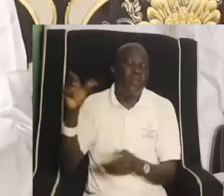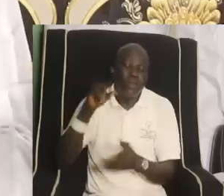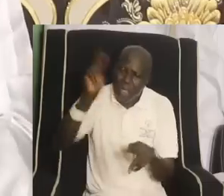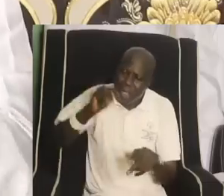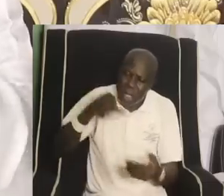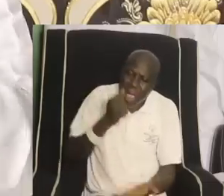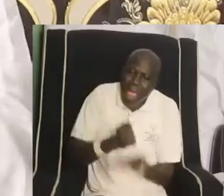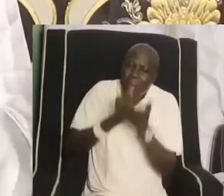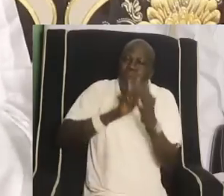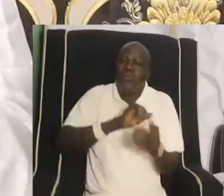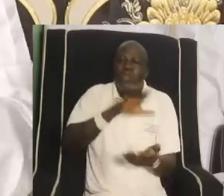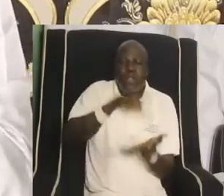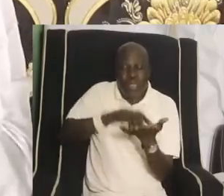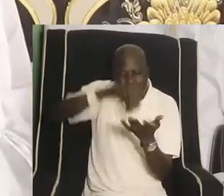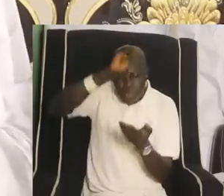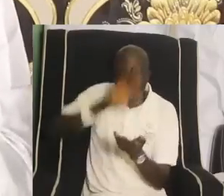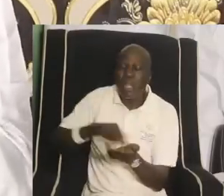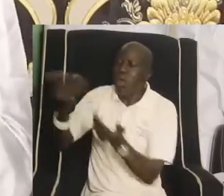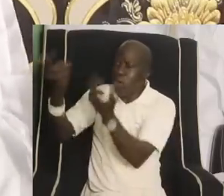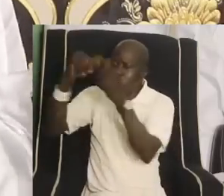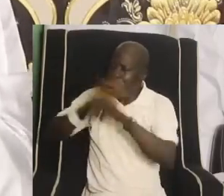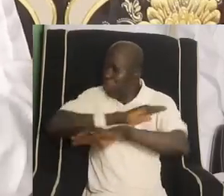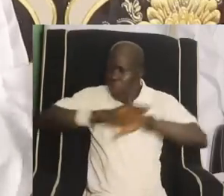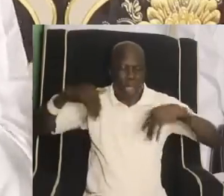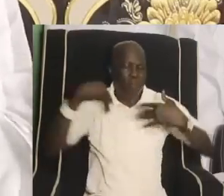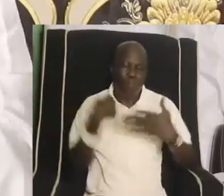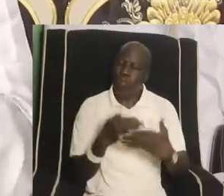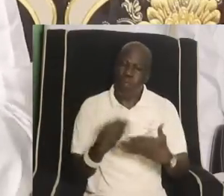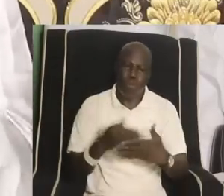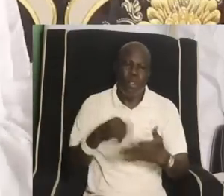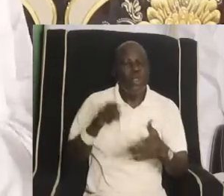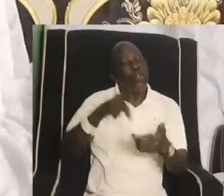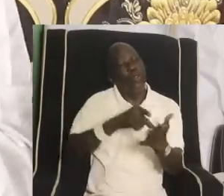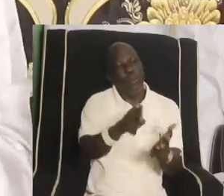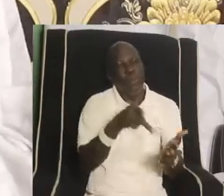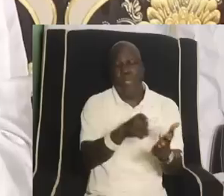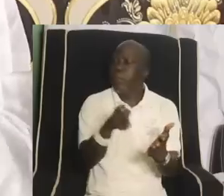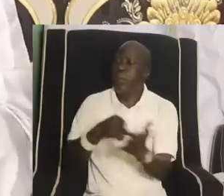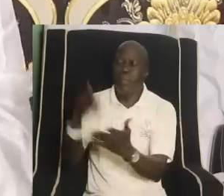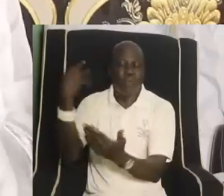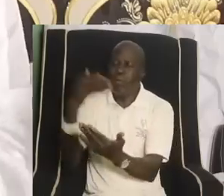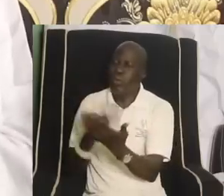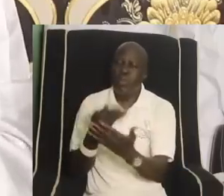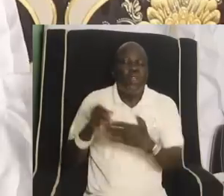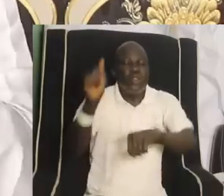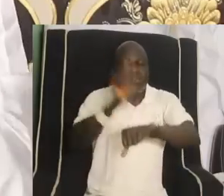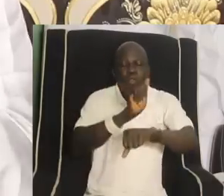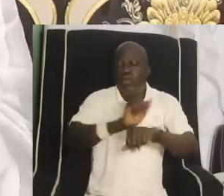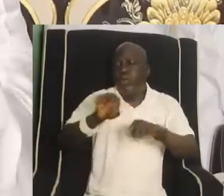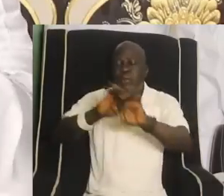need help. Student camp, they don't ask for feeding. You need help.